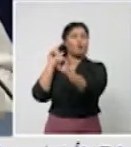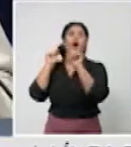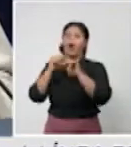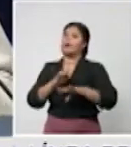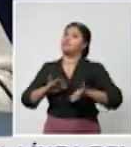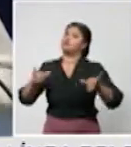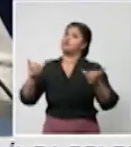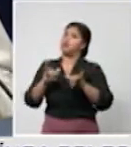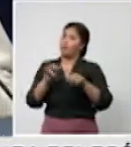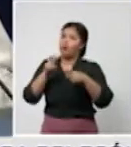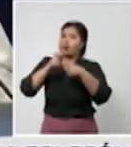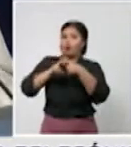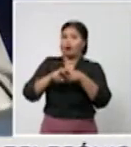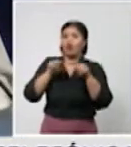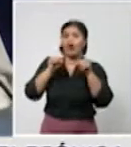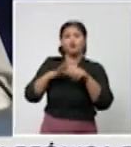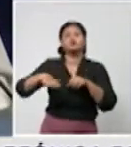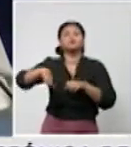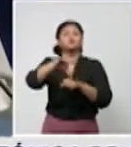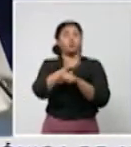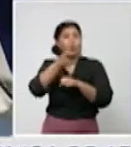case from the same municipality.